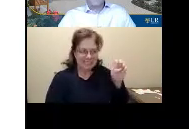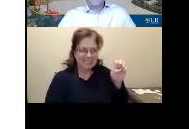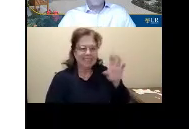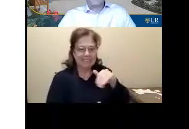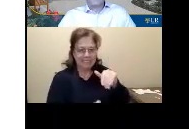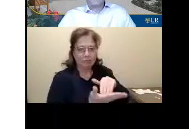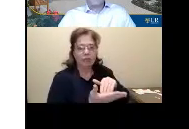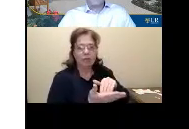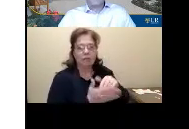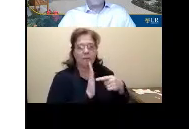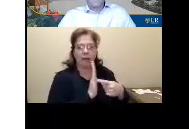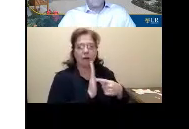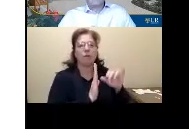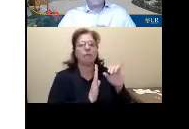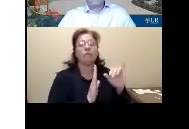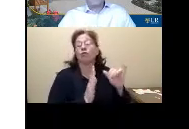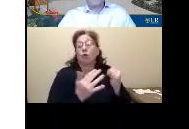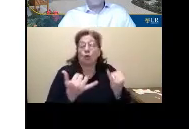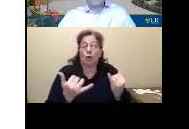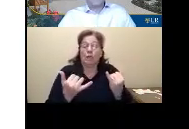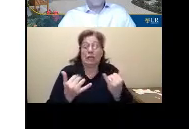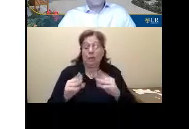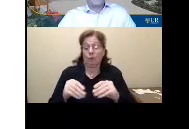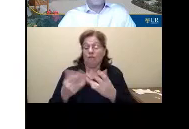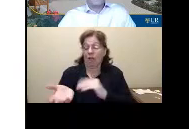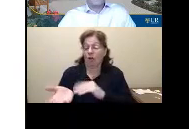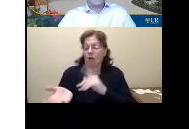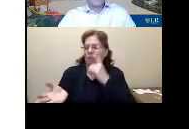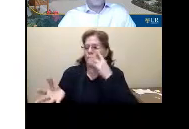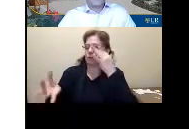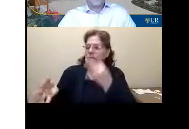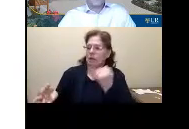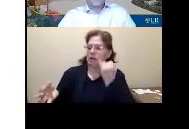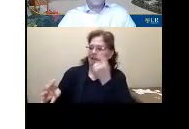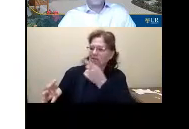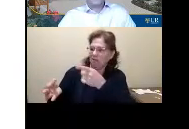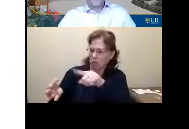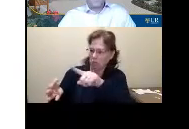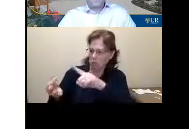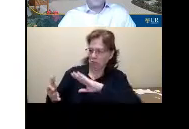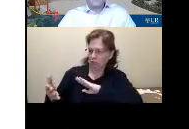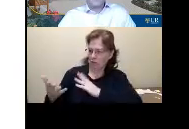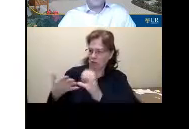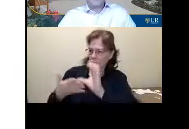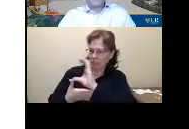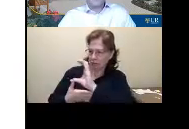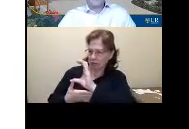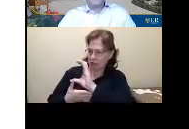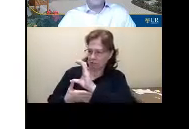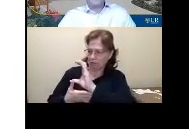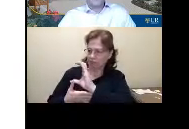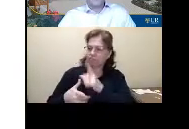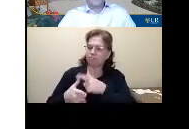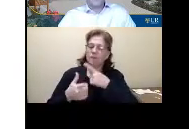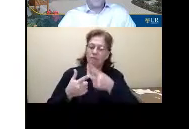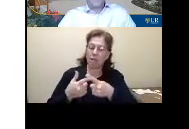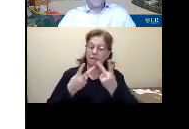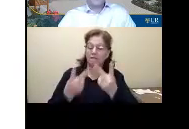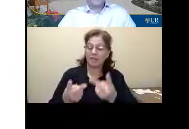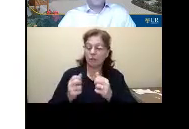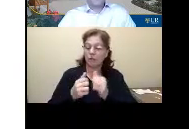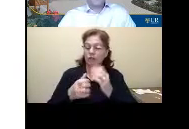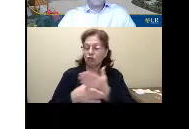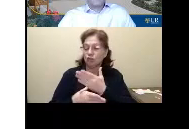provider or referring specialist will have to determine if a patient meets inclusion criteria, have that shared decision-making visit and bill